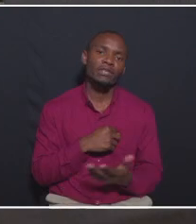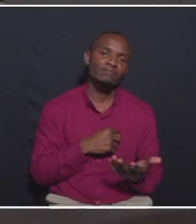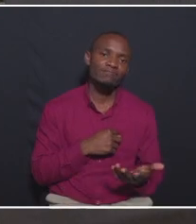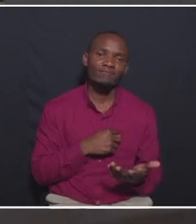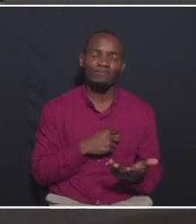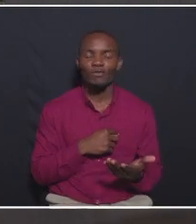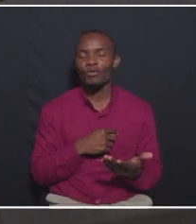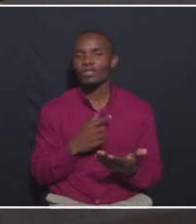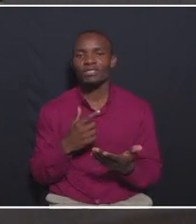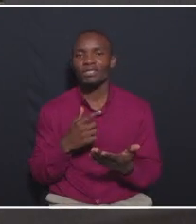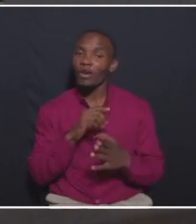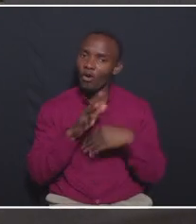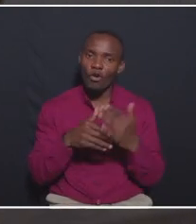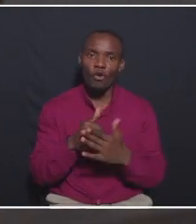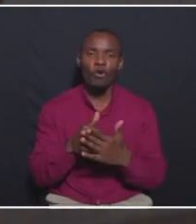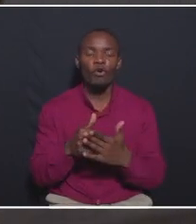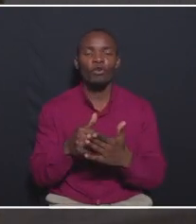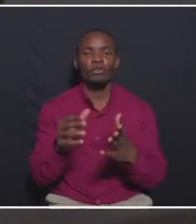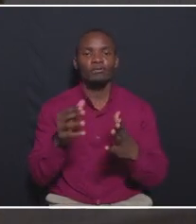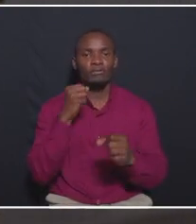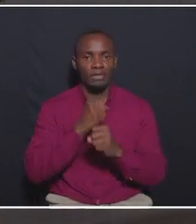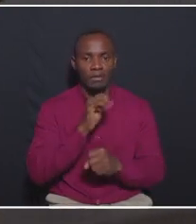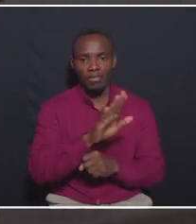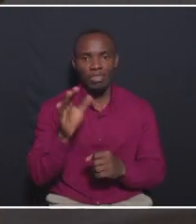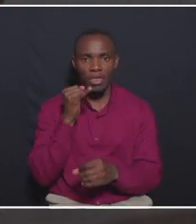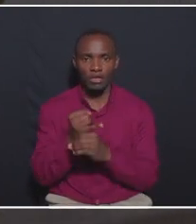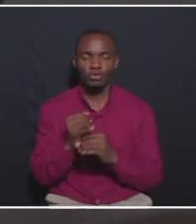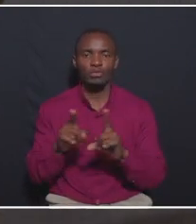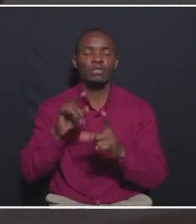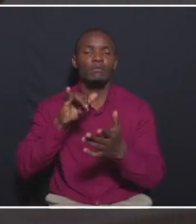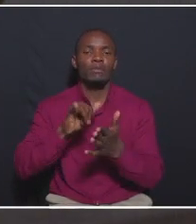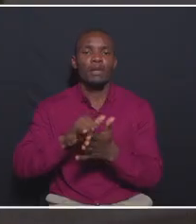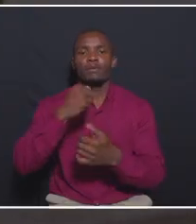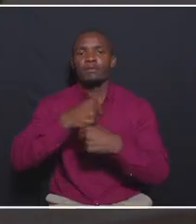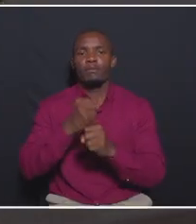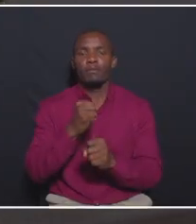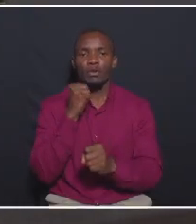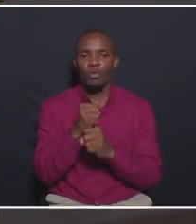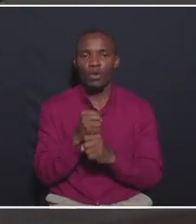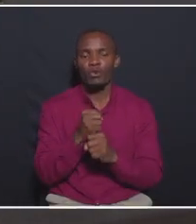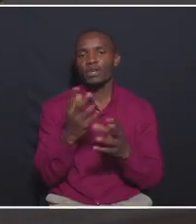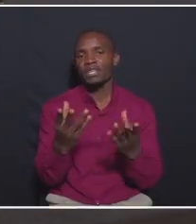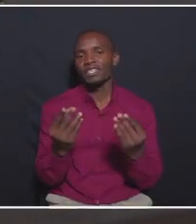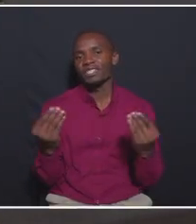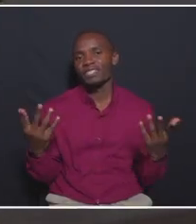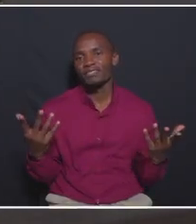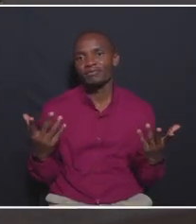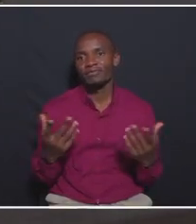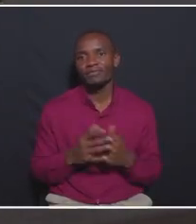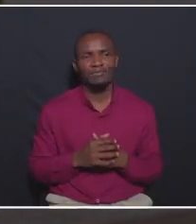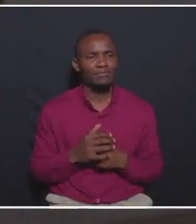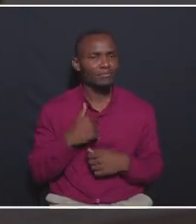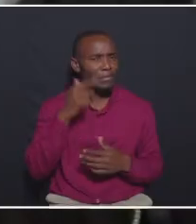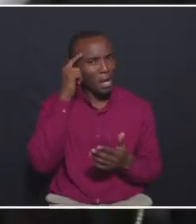just doing our jobs, and everyone did their job, and that made it easy for us. And yeah, I think, have I answered your